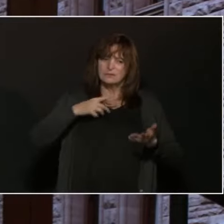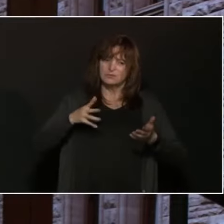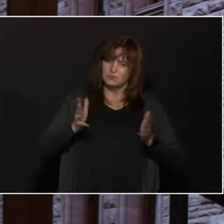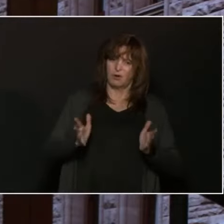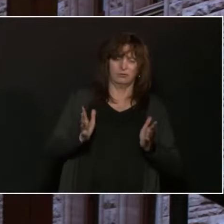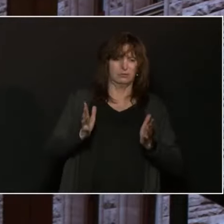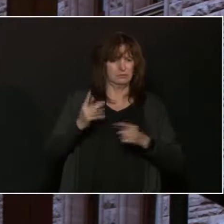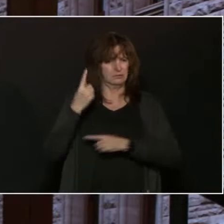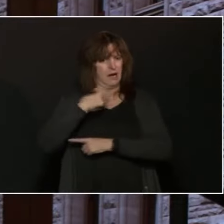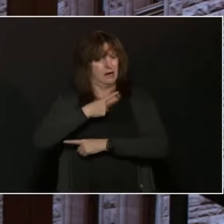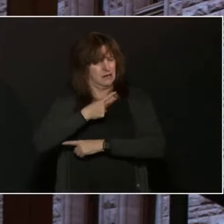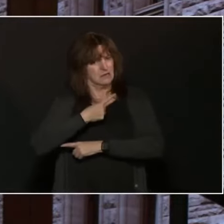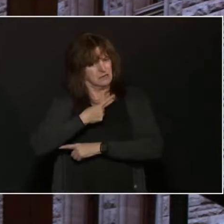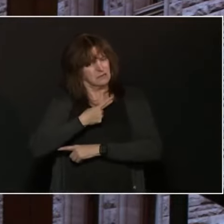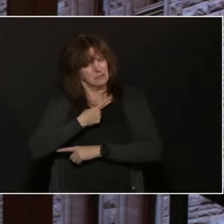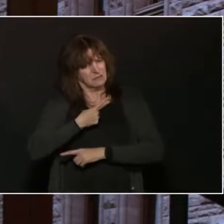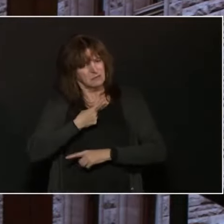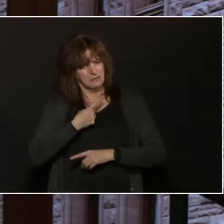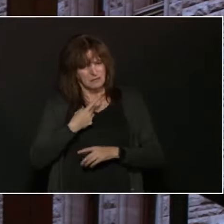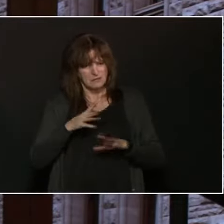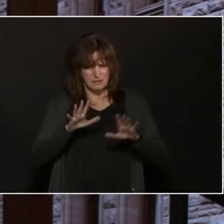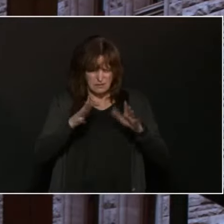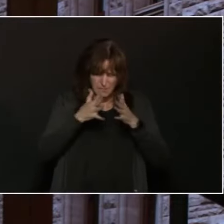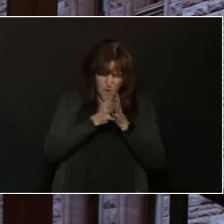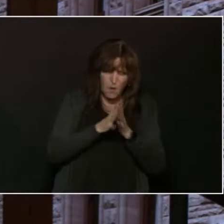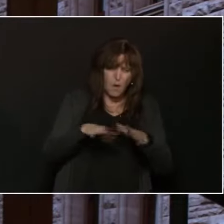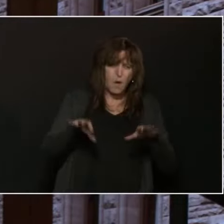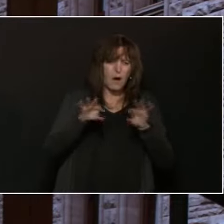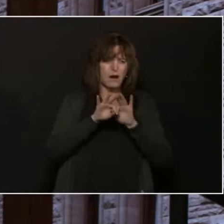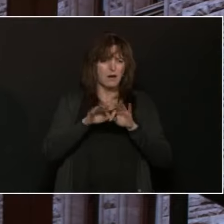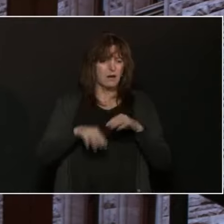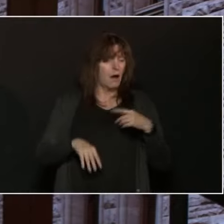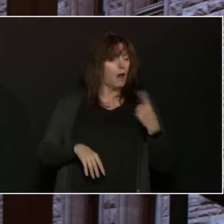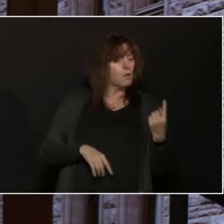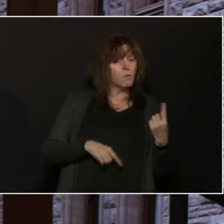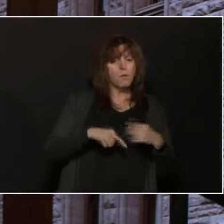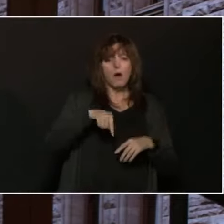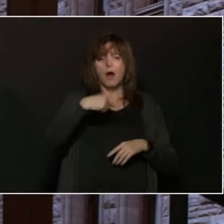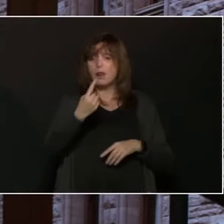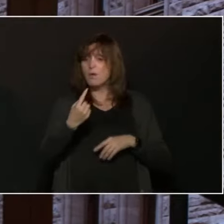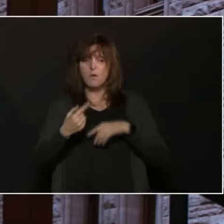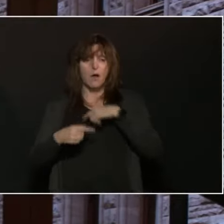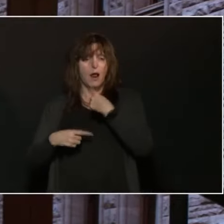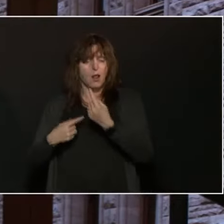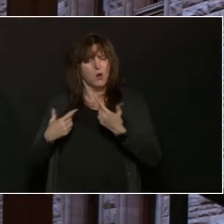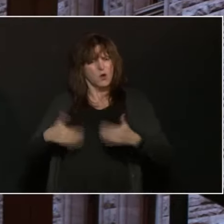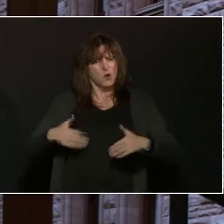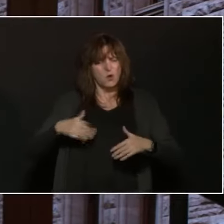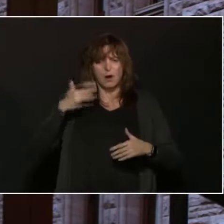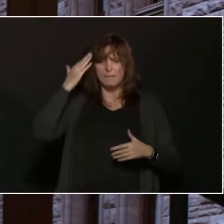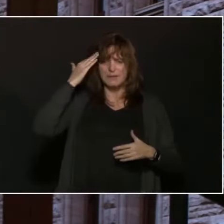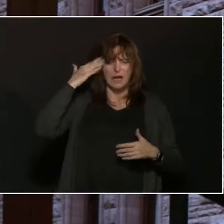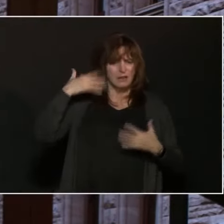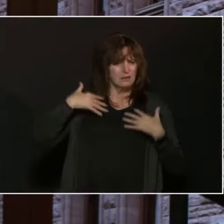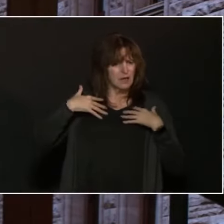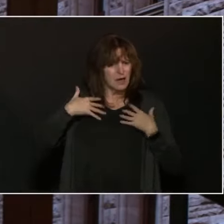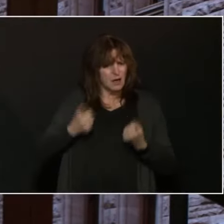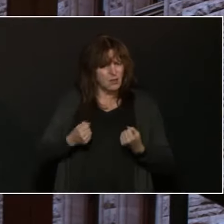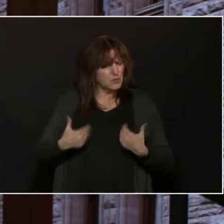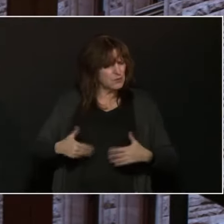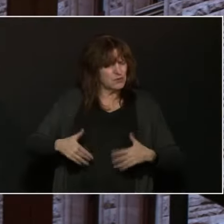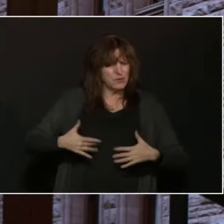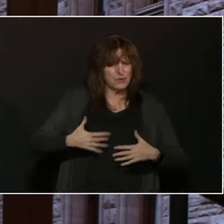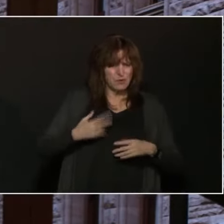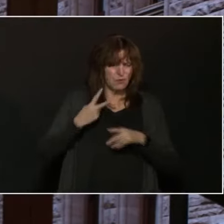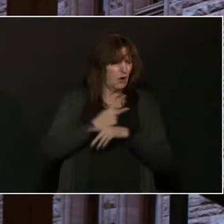isolation alone, we're seeing that impact more and more as the outbreak, as the pandemic goes on. And people who really had no mental